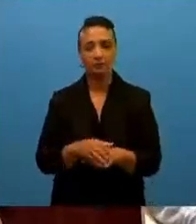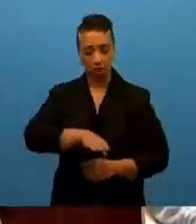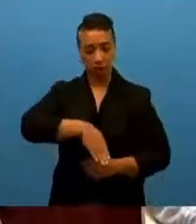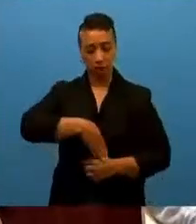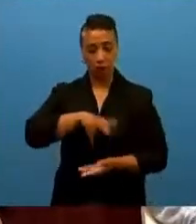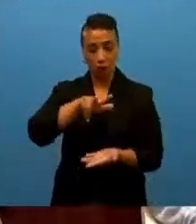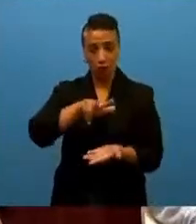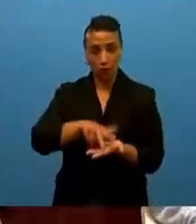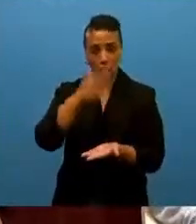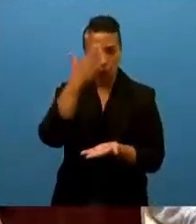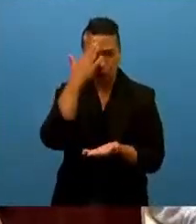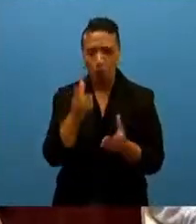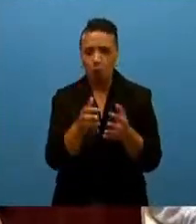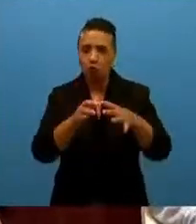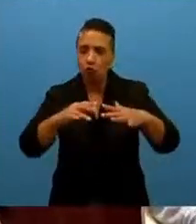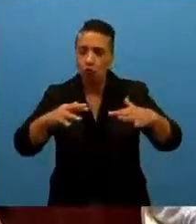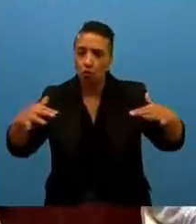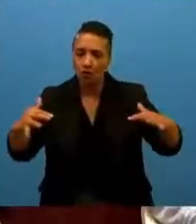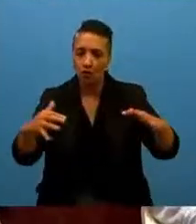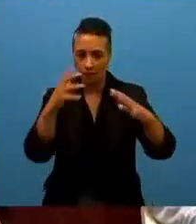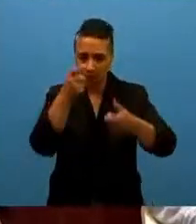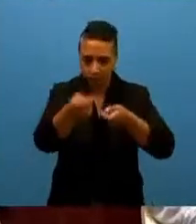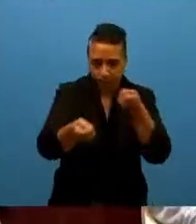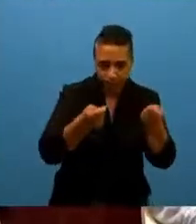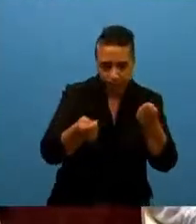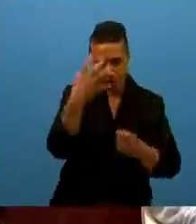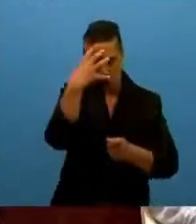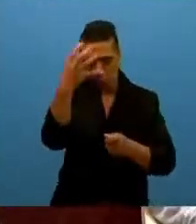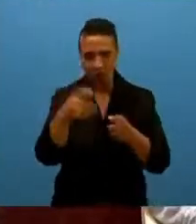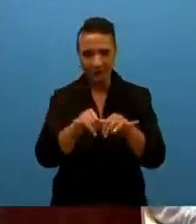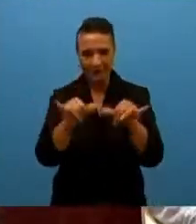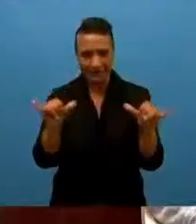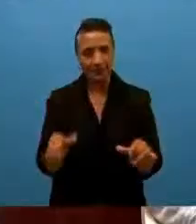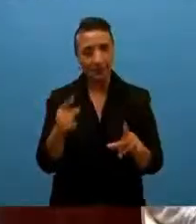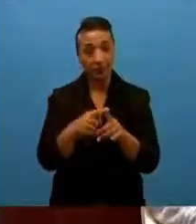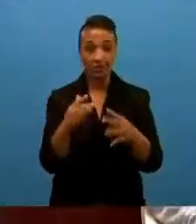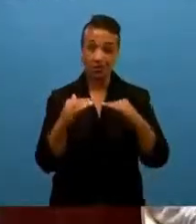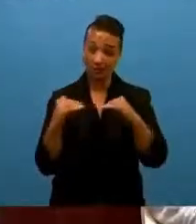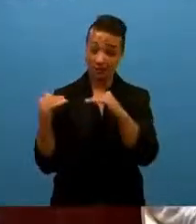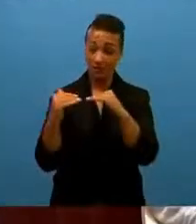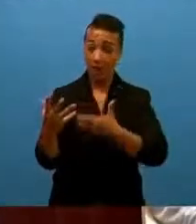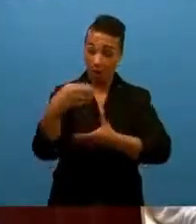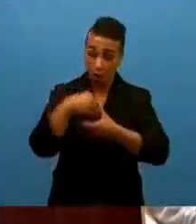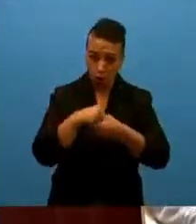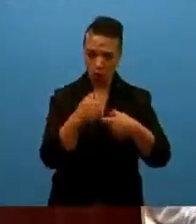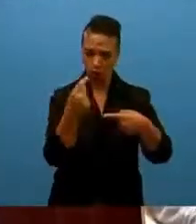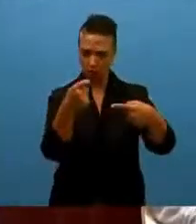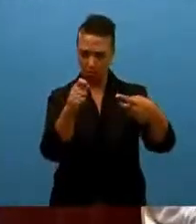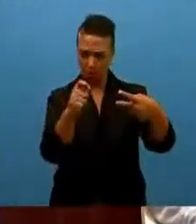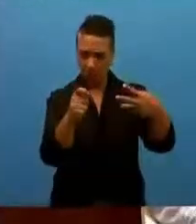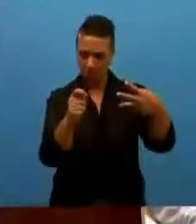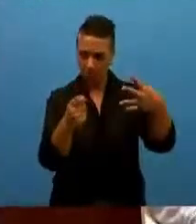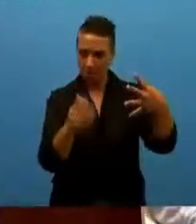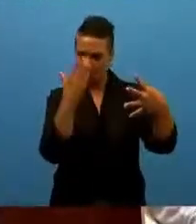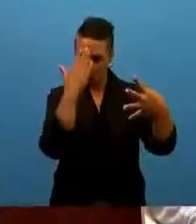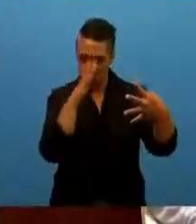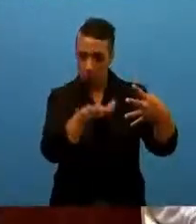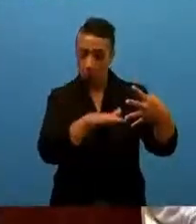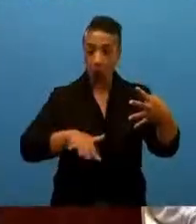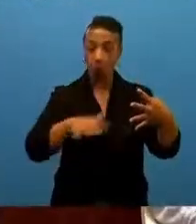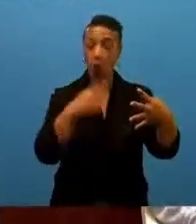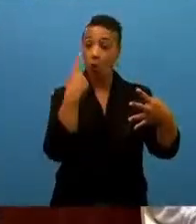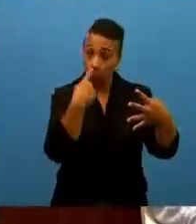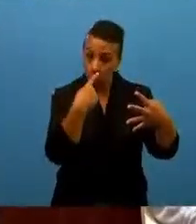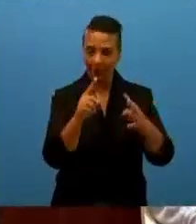diverse governance systems with fair, inclusive, and transparent criteria overseen by indigenous-led body